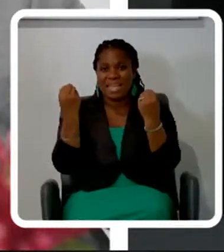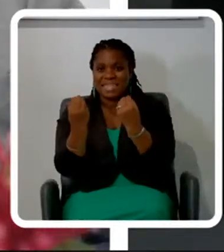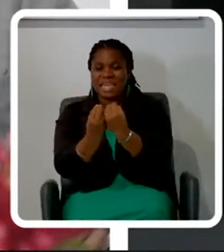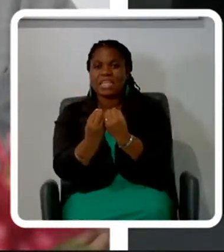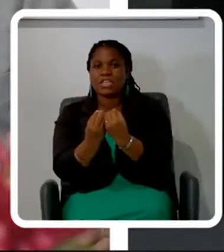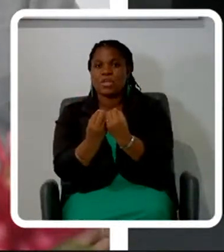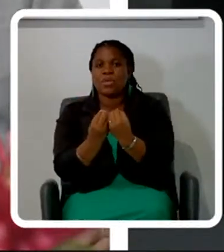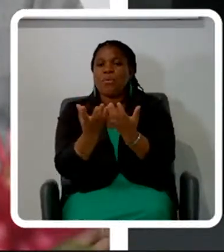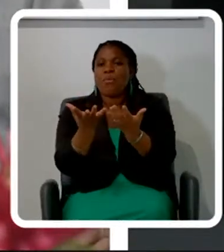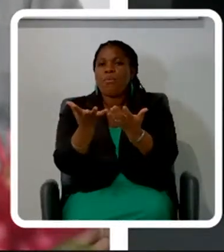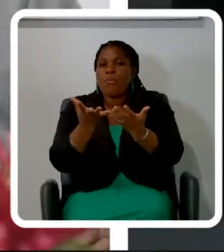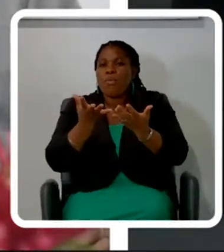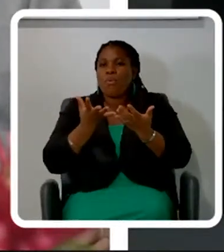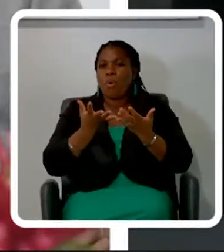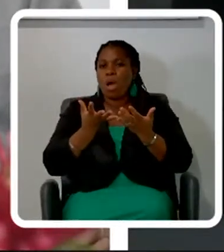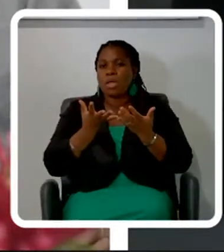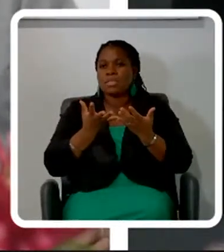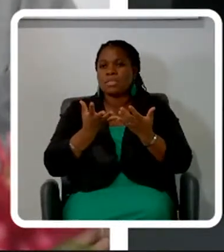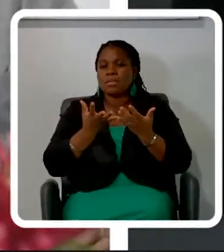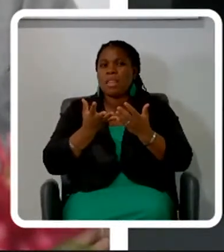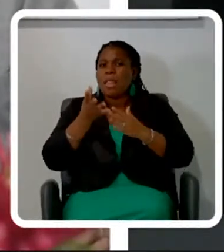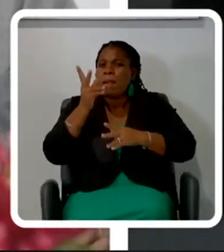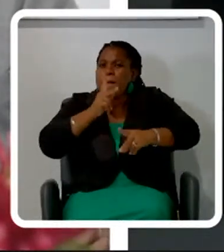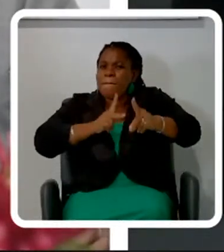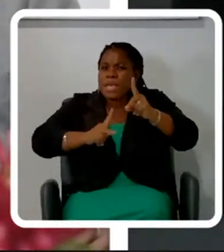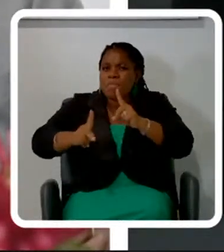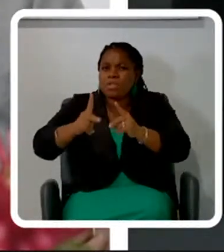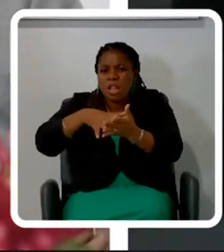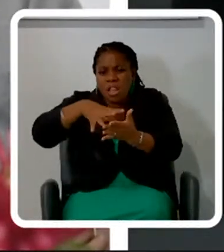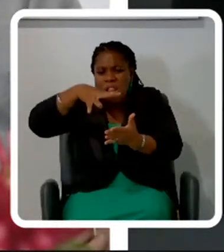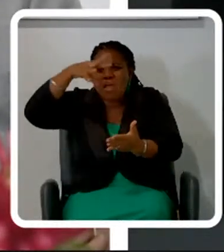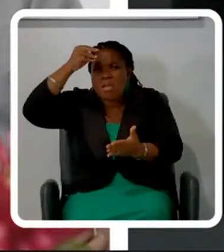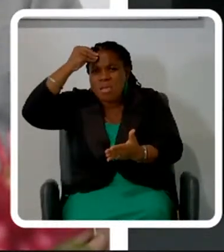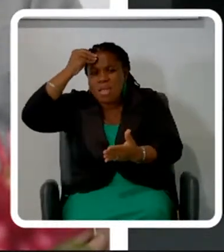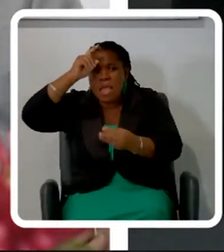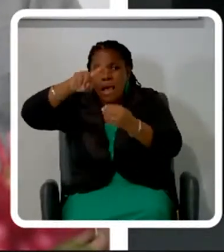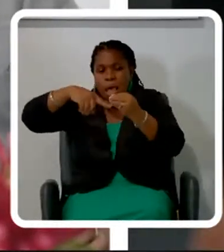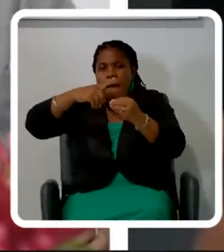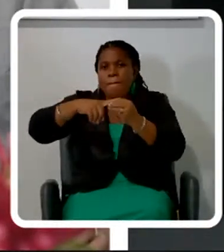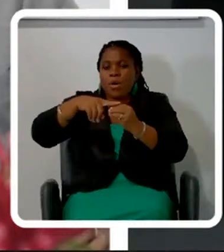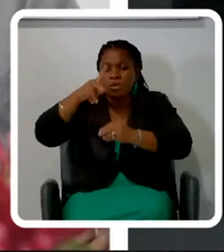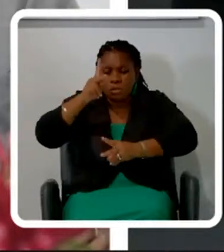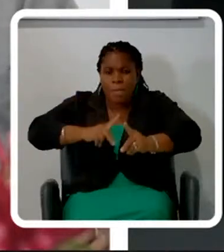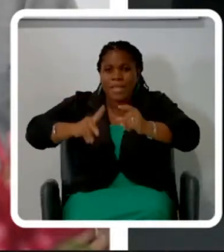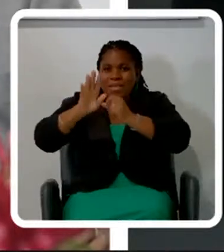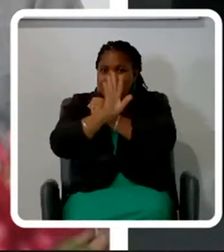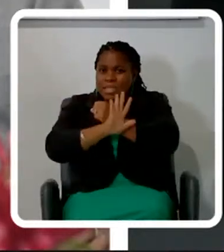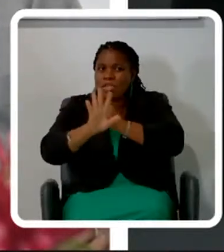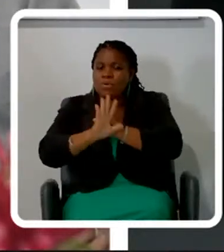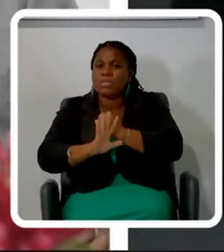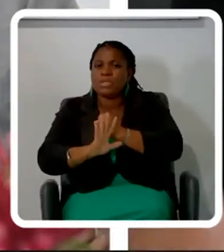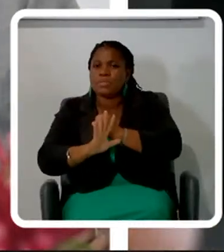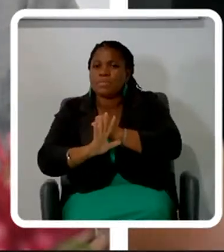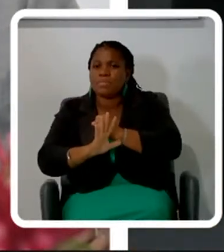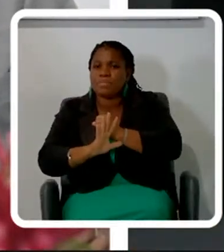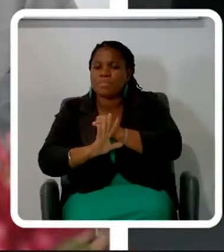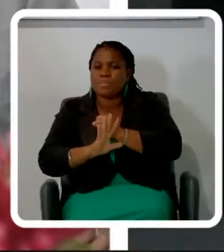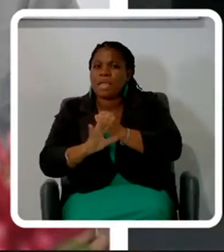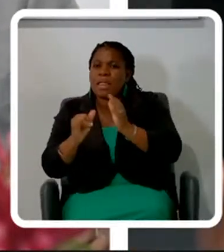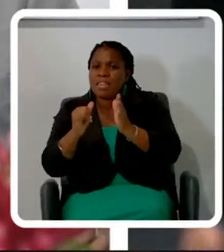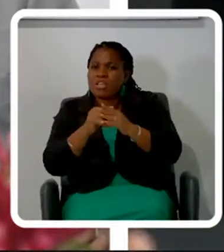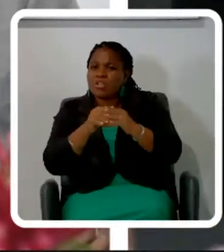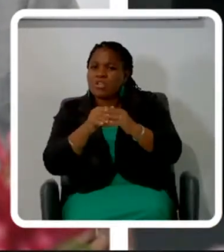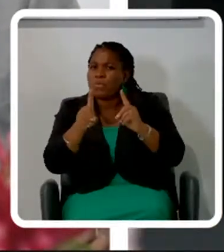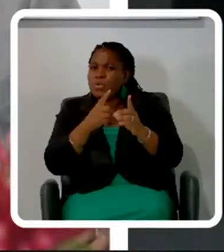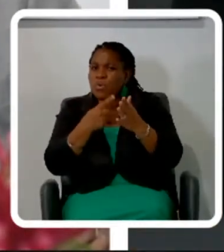about the idea of citizen security. That is the only way it can really be dealt with. While we do that from our perspective, we want to be fighting